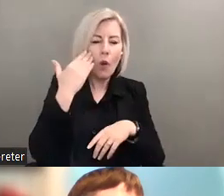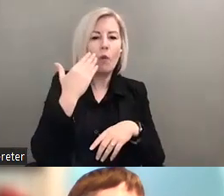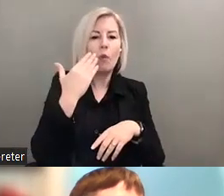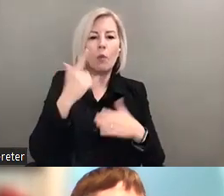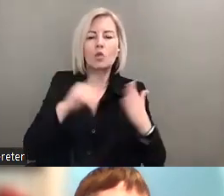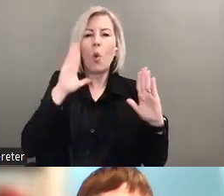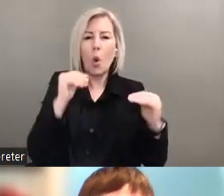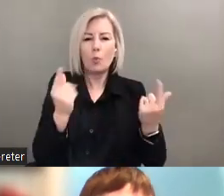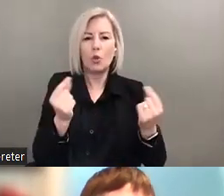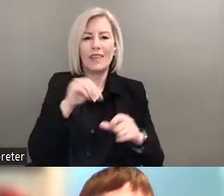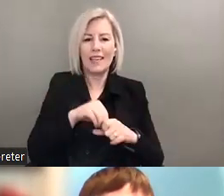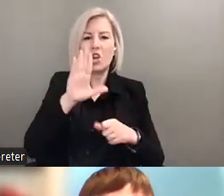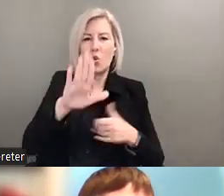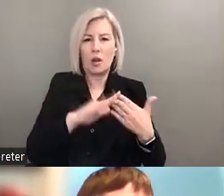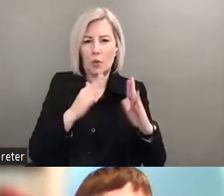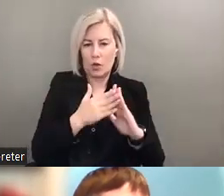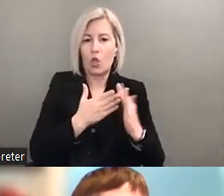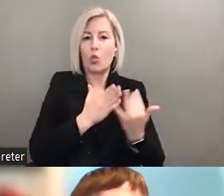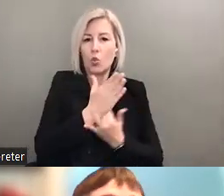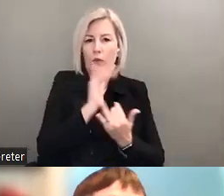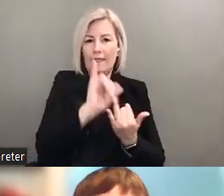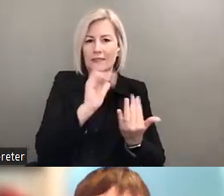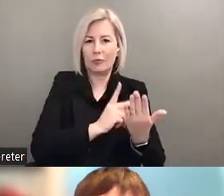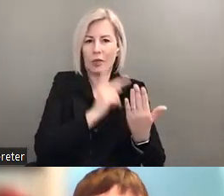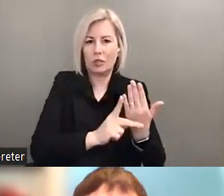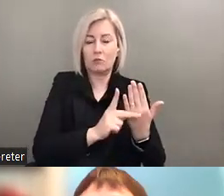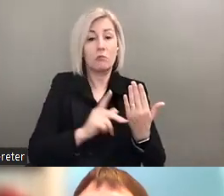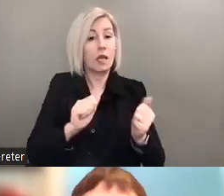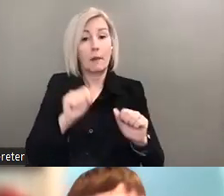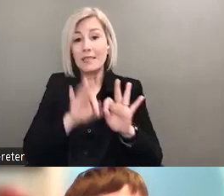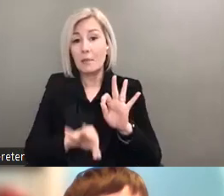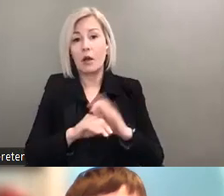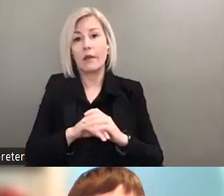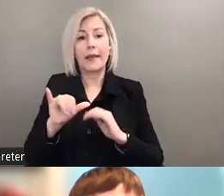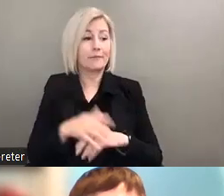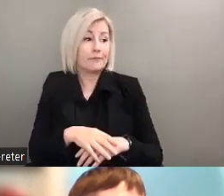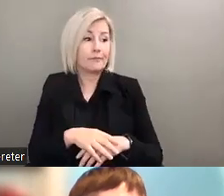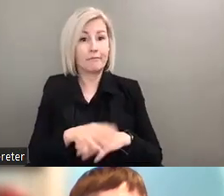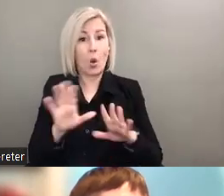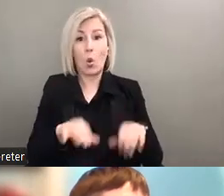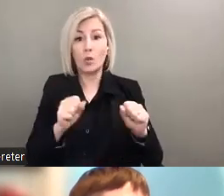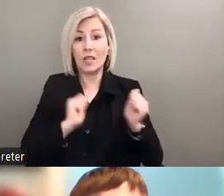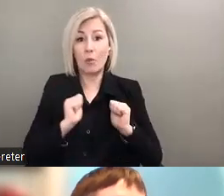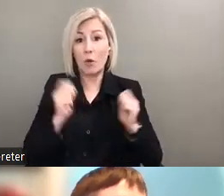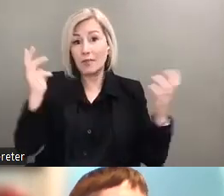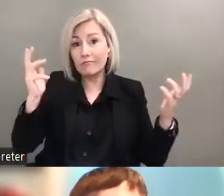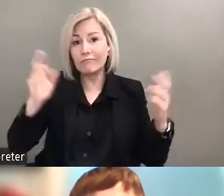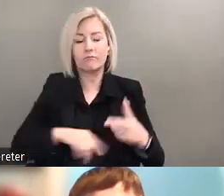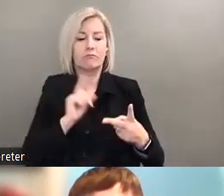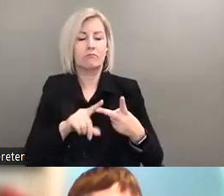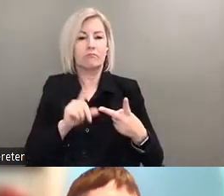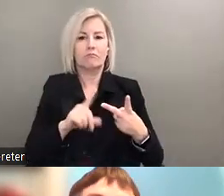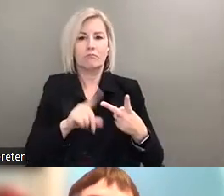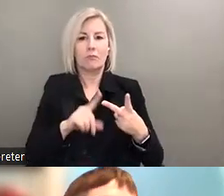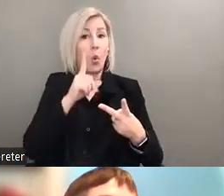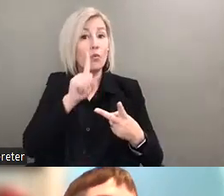your community through this project. And it can be simple, like holding a performance, or really specific,